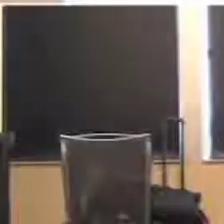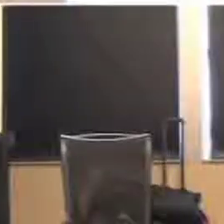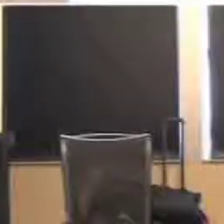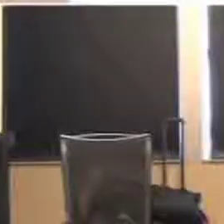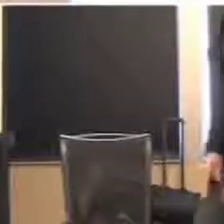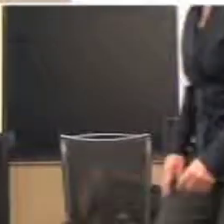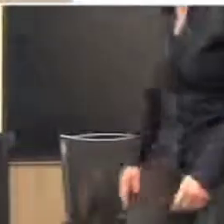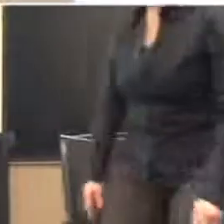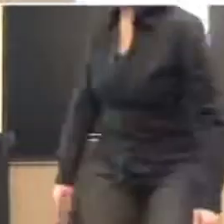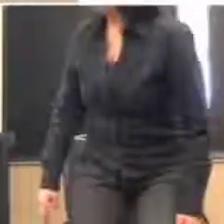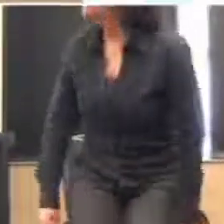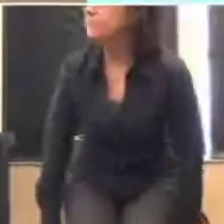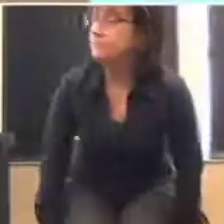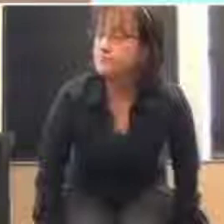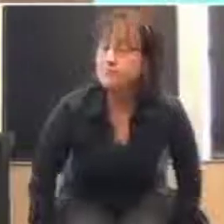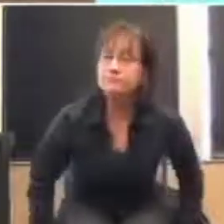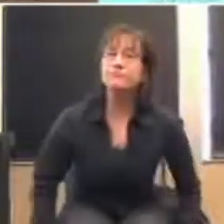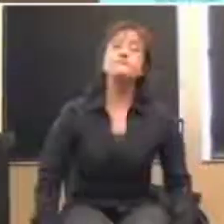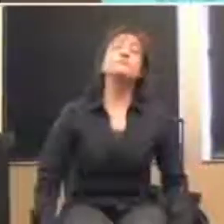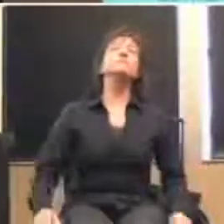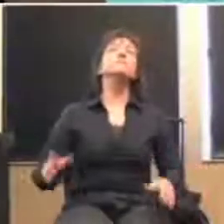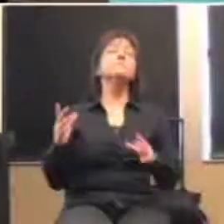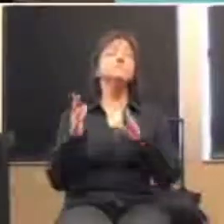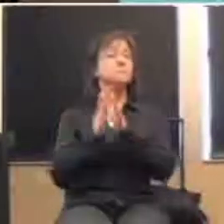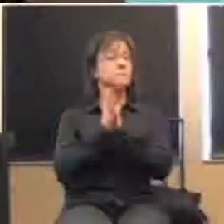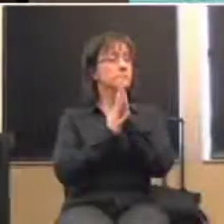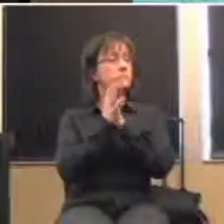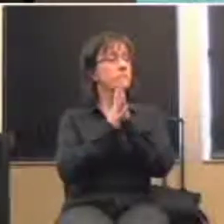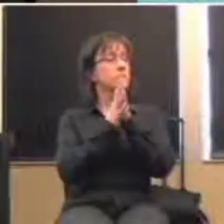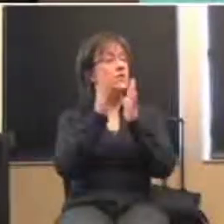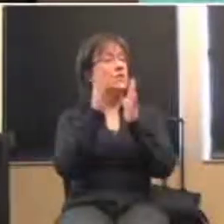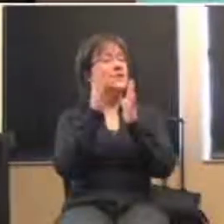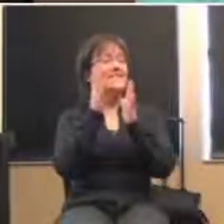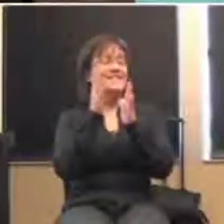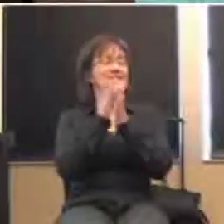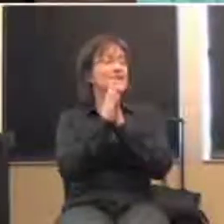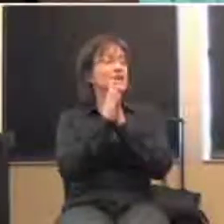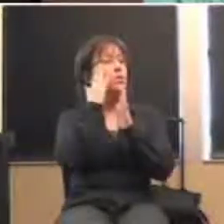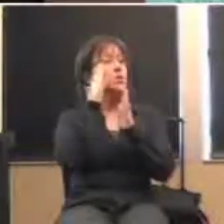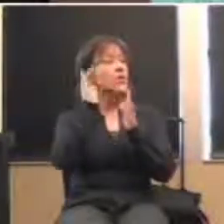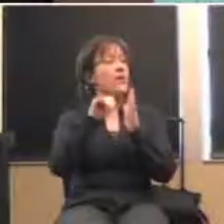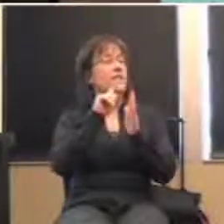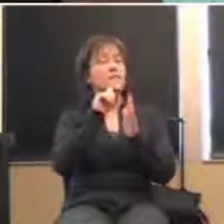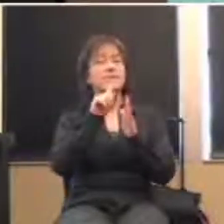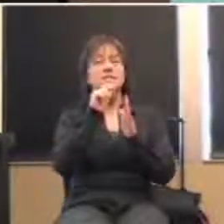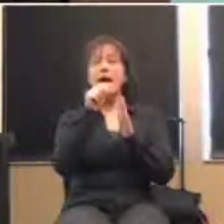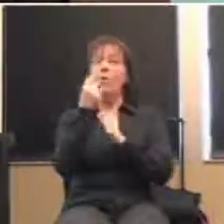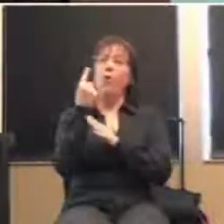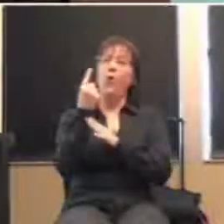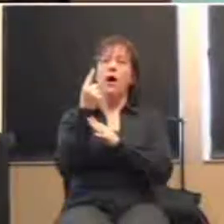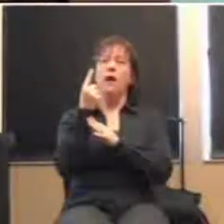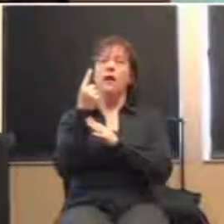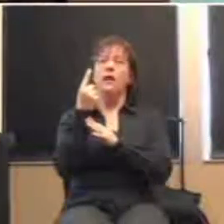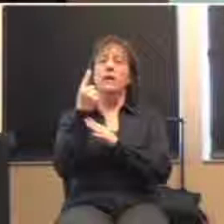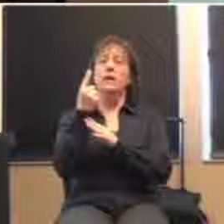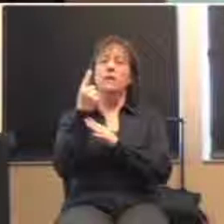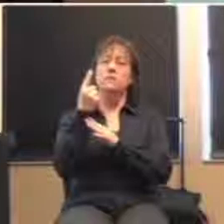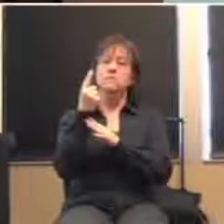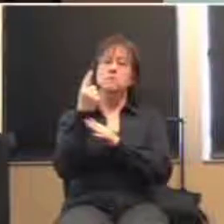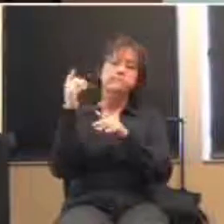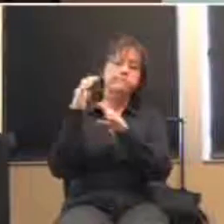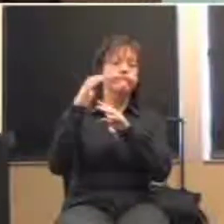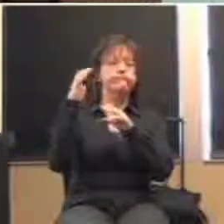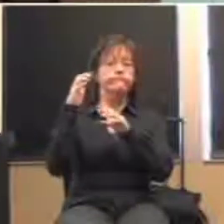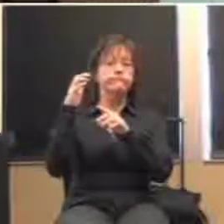how do I best support a student with autism? We know that there's not one catch-all intervention or strategy